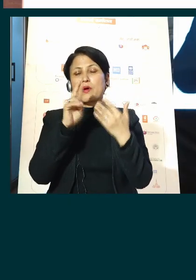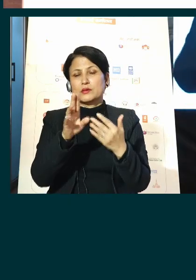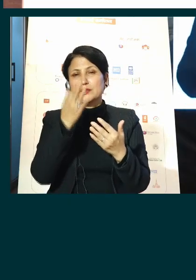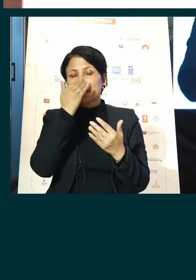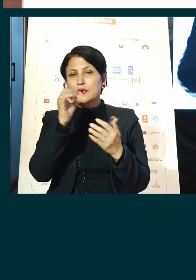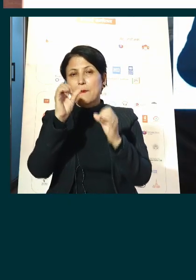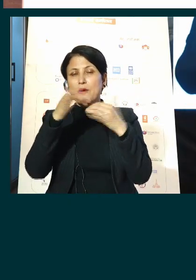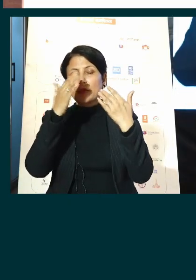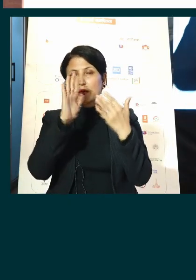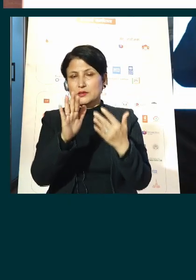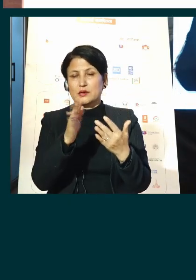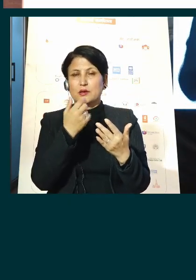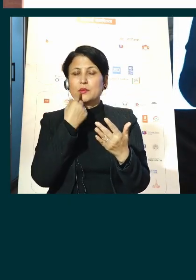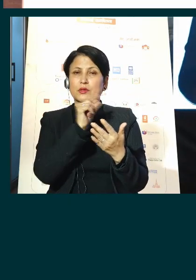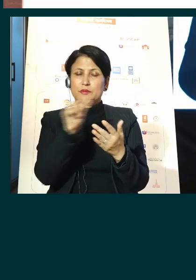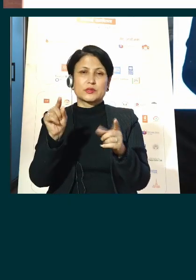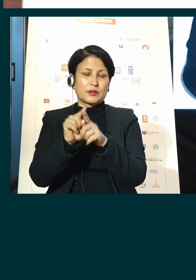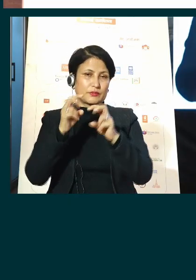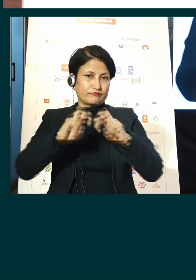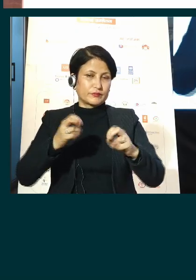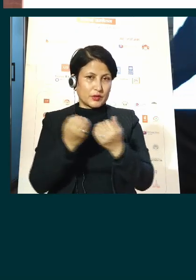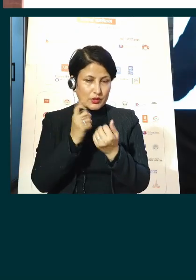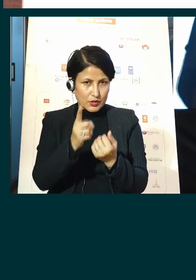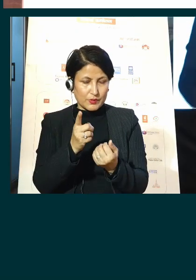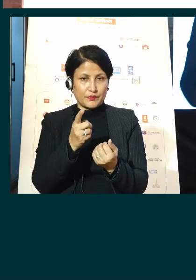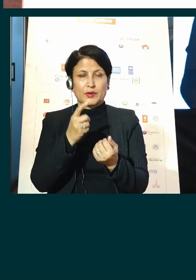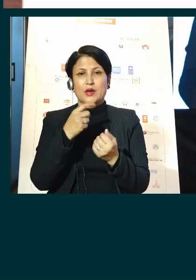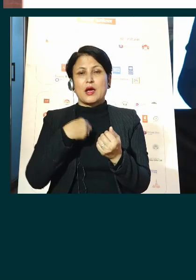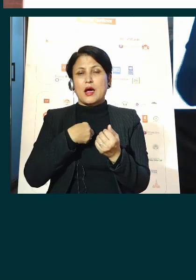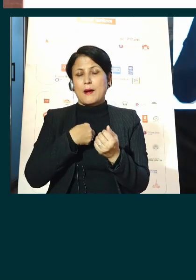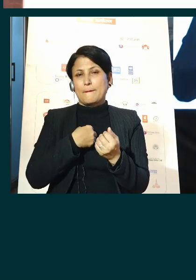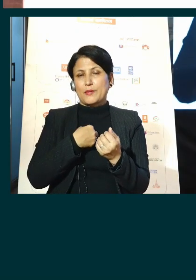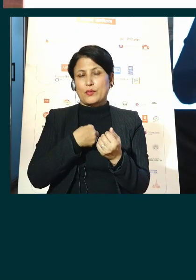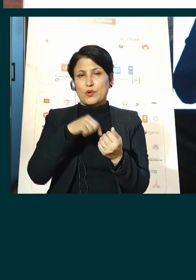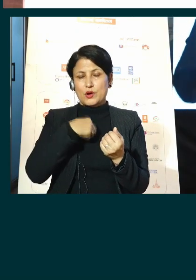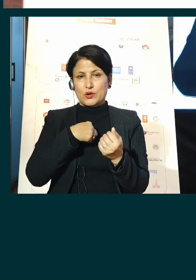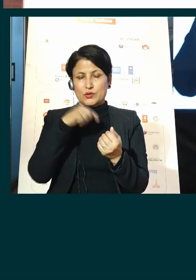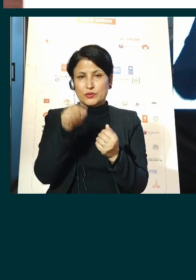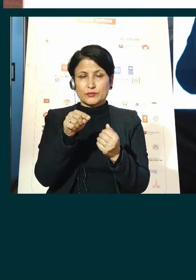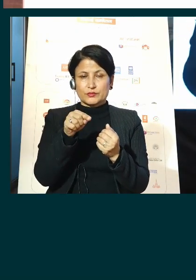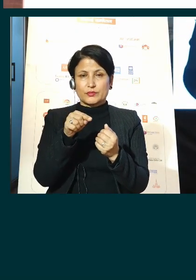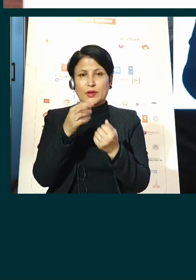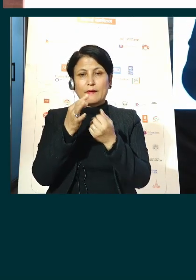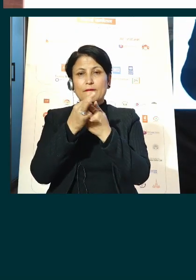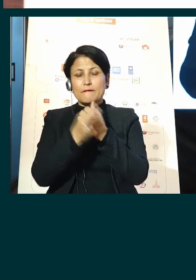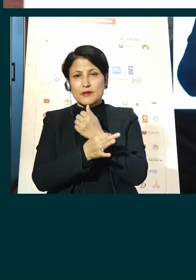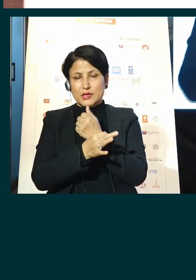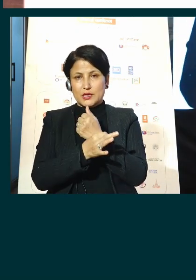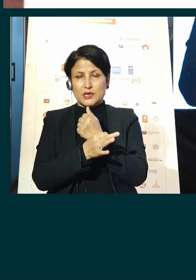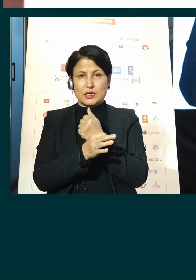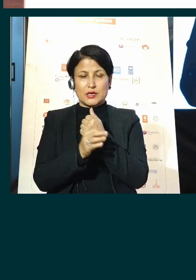So I mentioned realist synthesis. Just very briefly, I'll introduce. This is a theory-driven and systematic approach to synthesizing